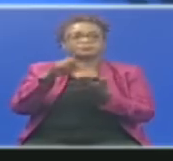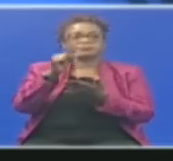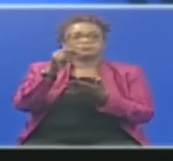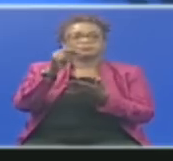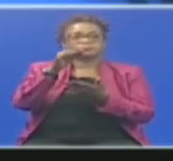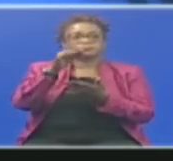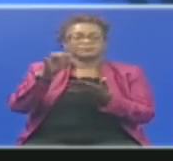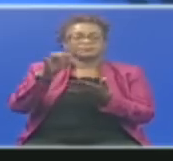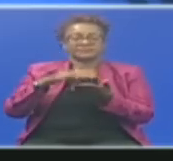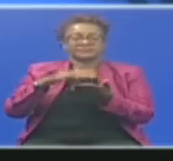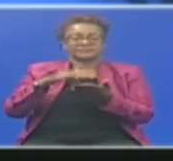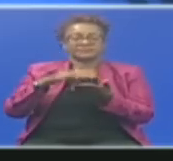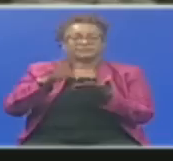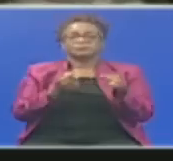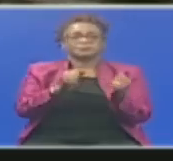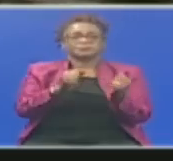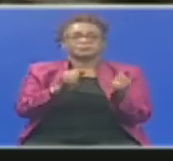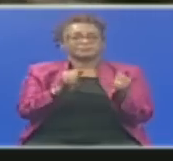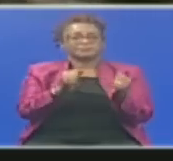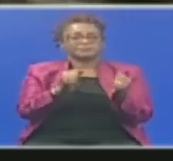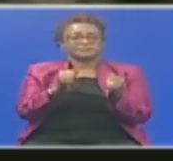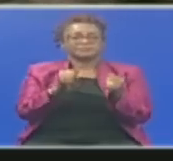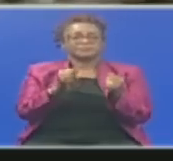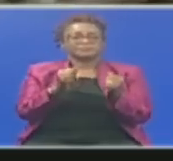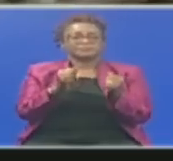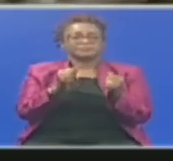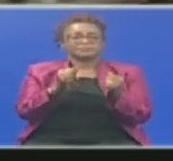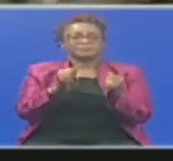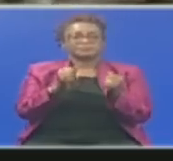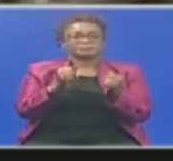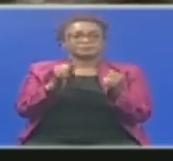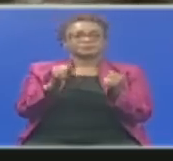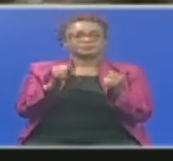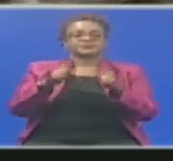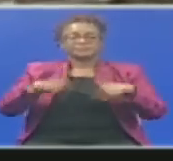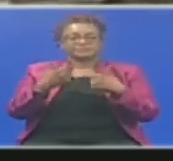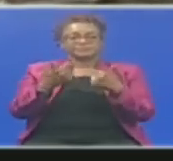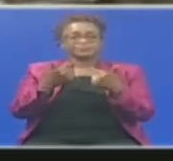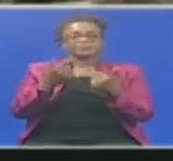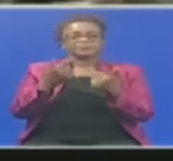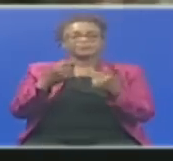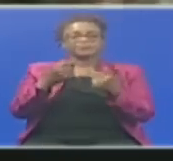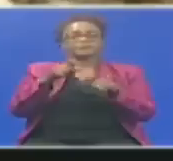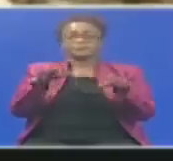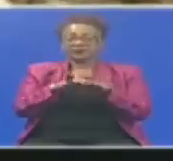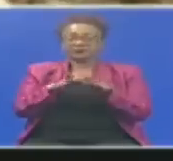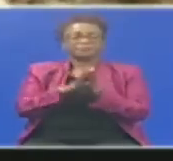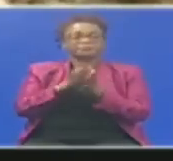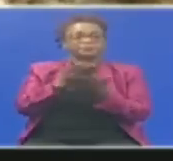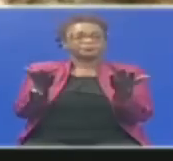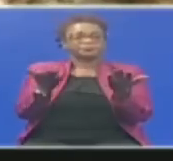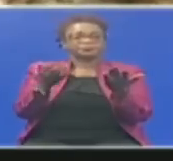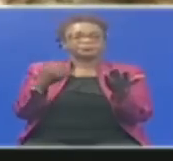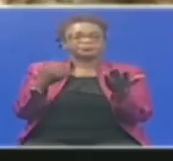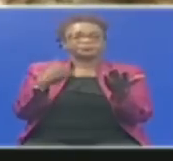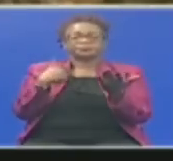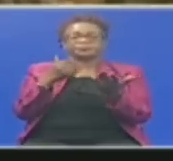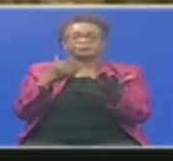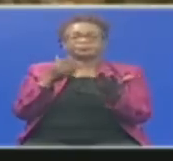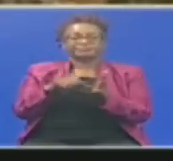the new strategy. The rising demand for timber, charcoal and firewood has been a constant threat